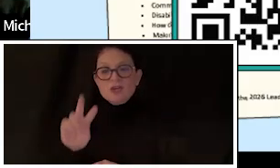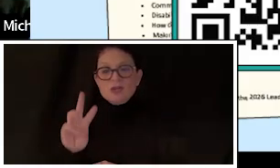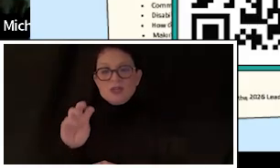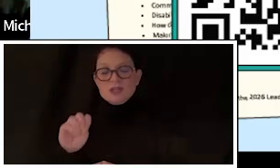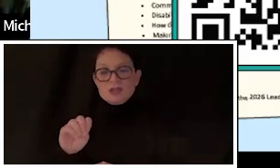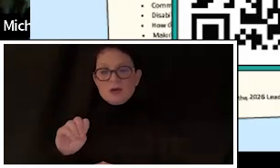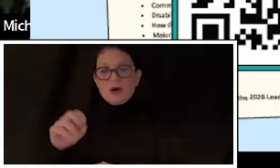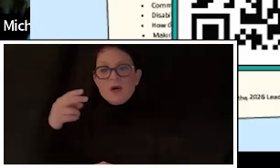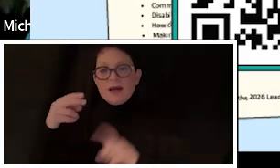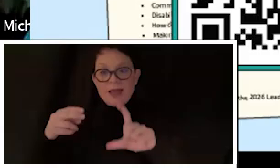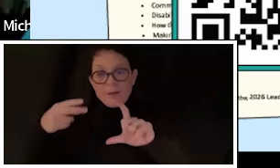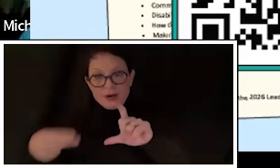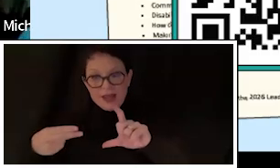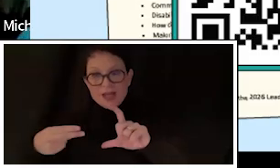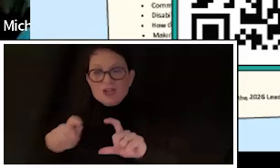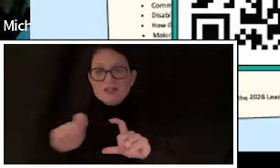S